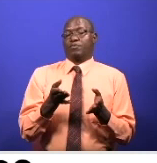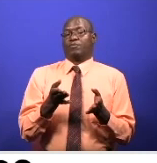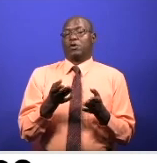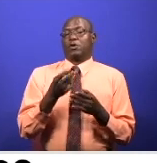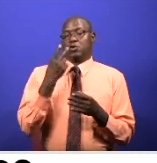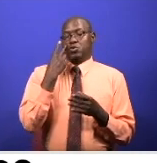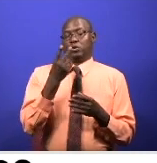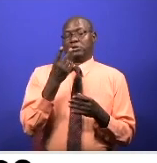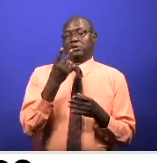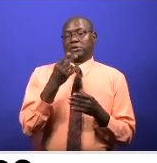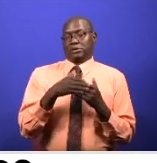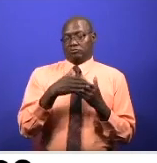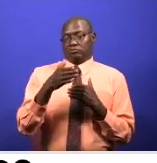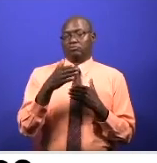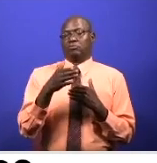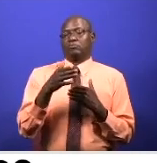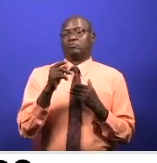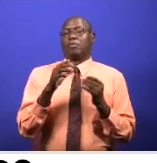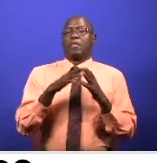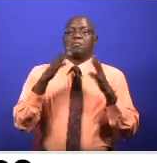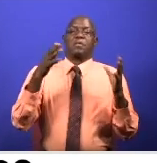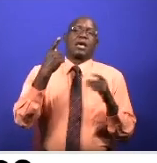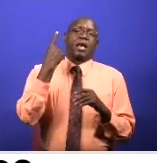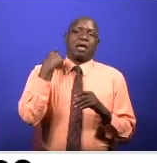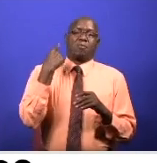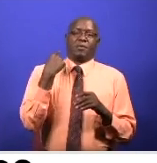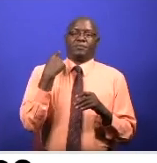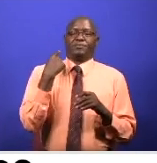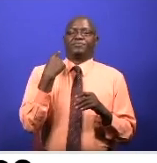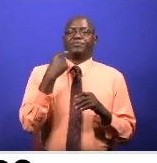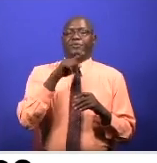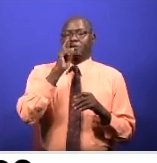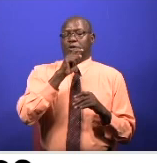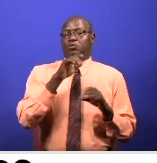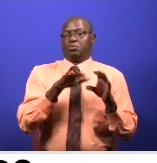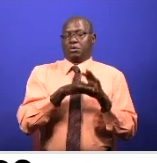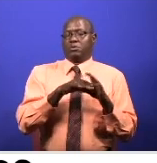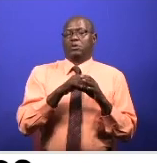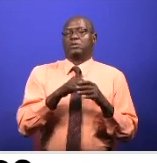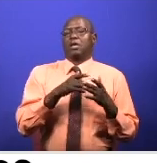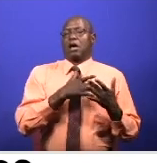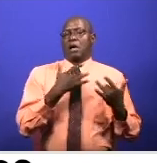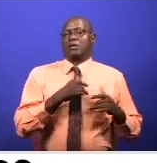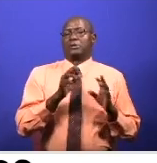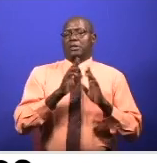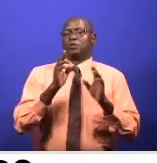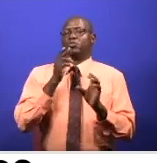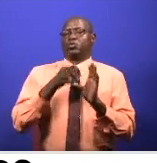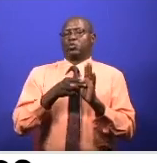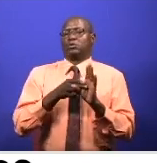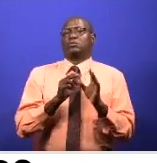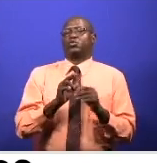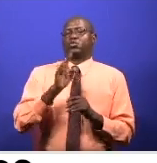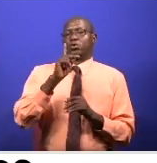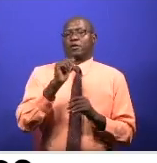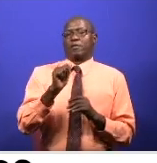see a big number of KANU members who are willing to join UDA. Sisi